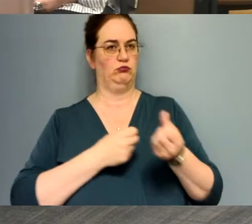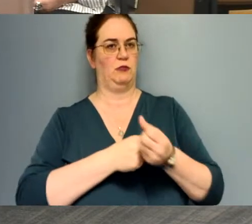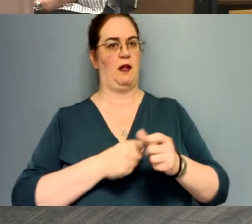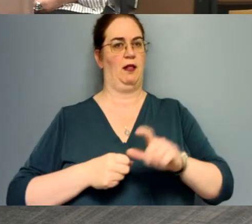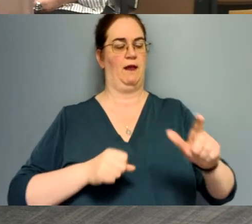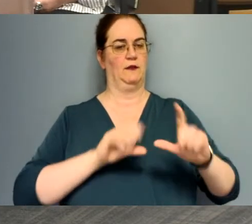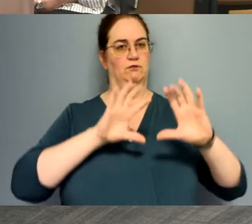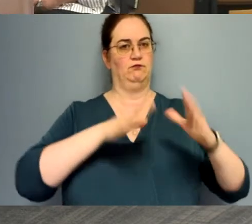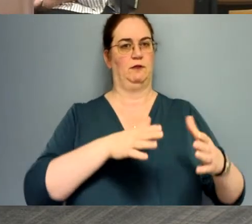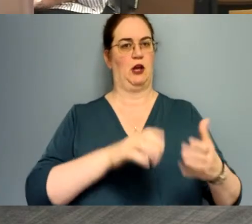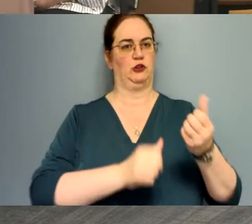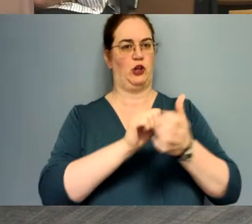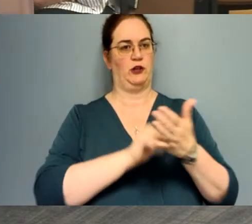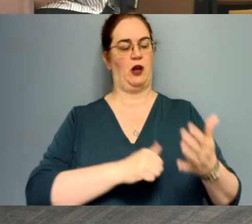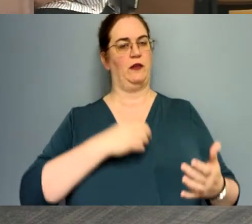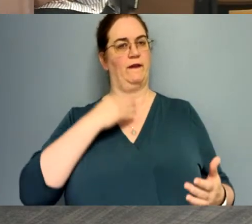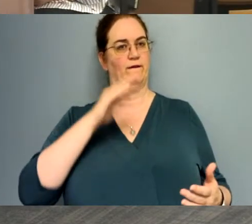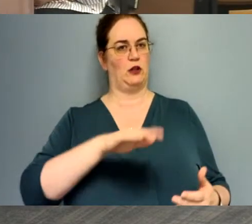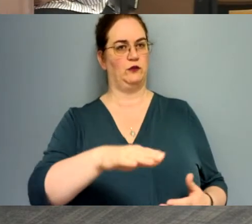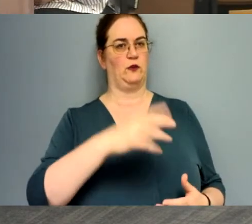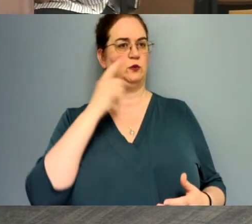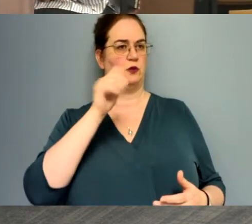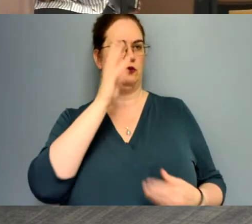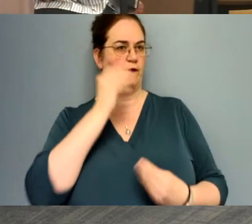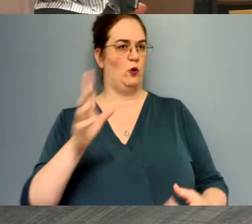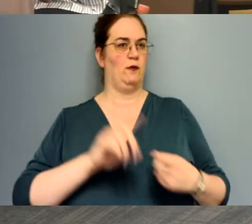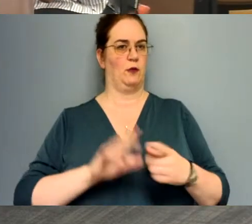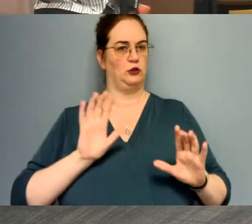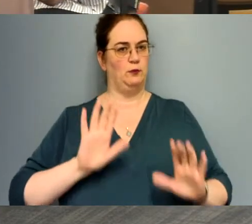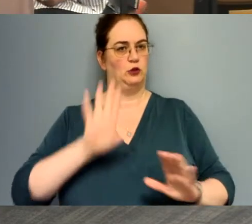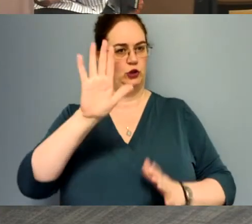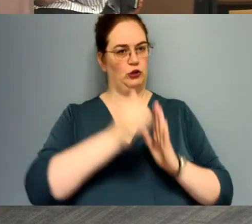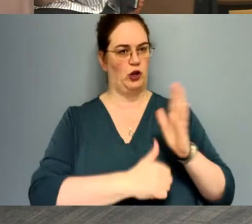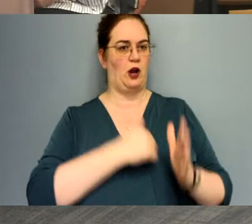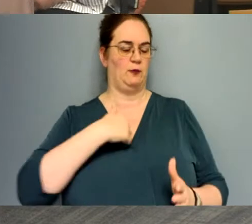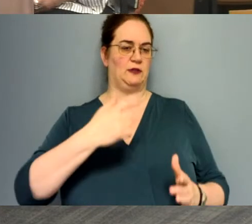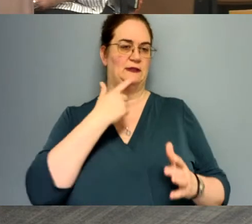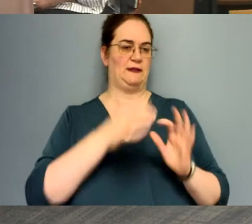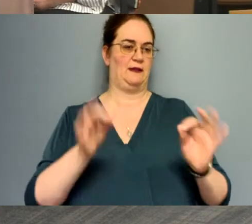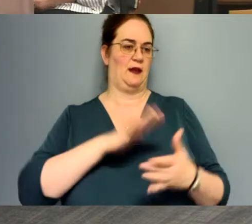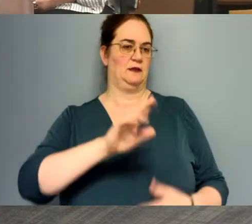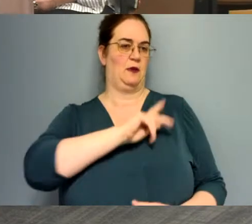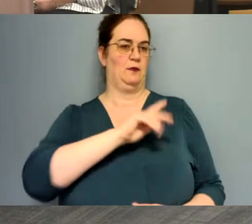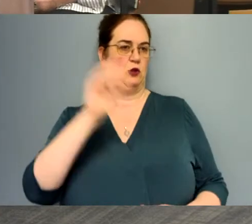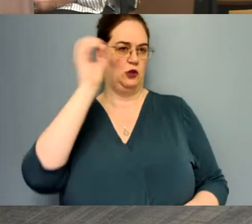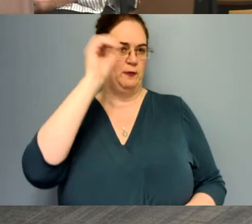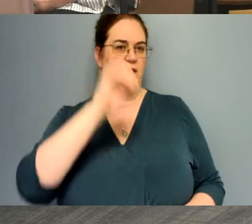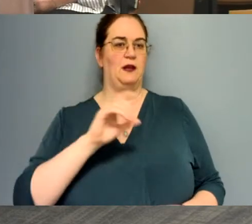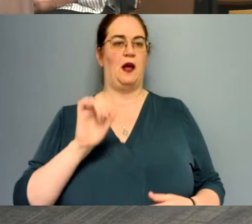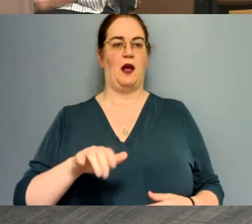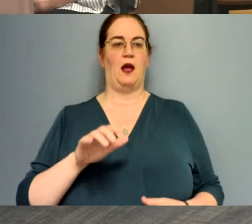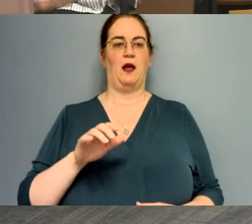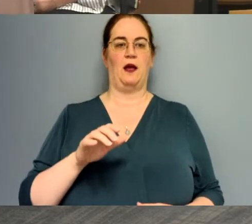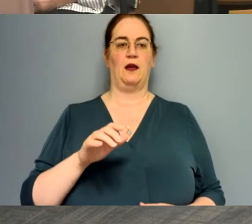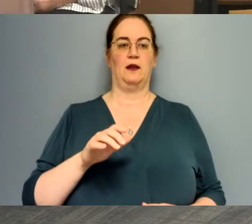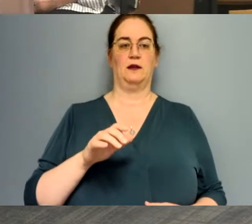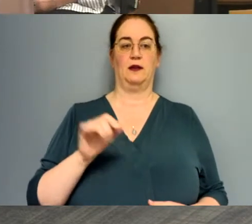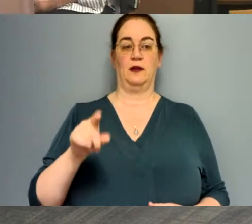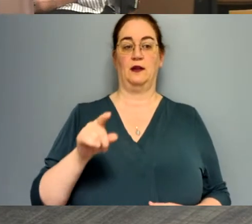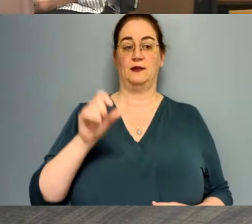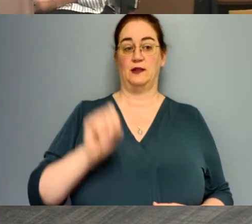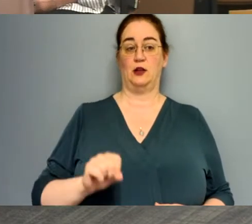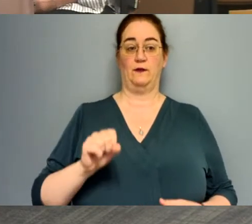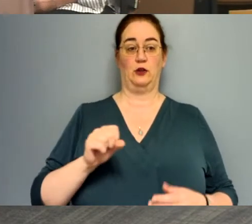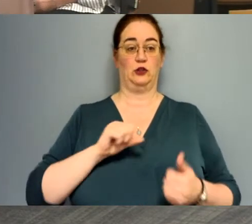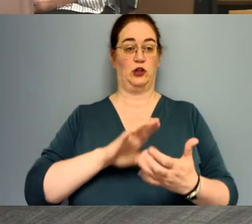the inflection in your voice was really not to inform, but to push an agenda. I'm just going to state that's my personal opinion. And the Southern, if you're attacking Judicial